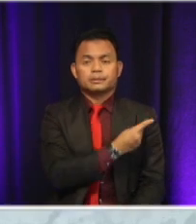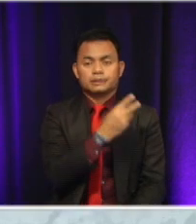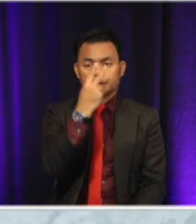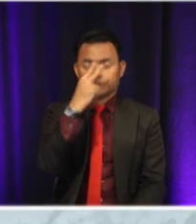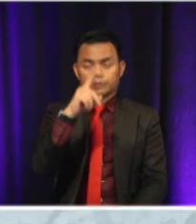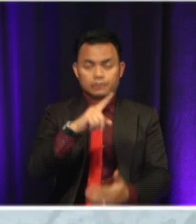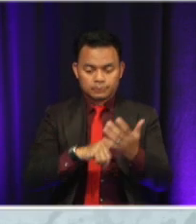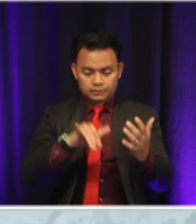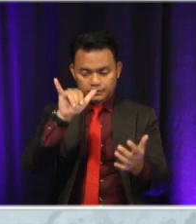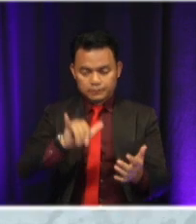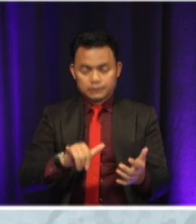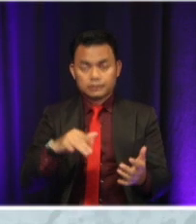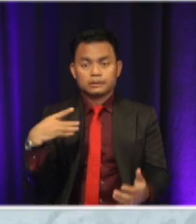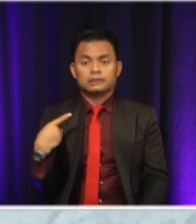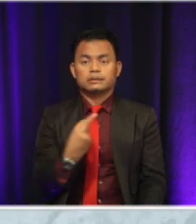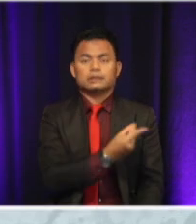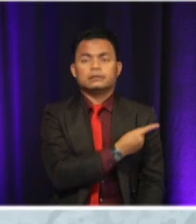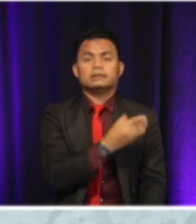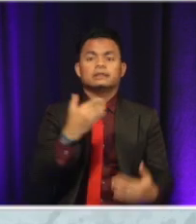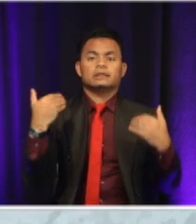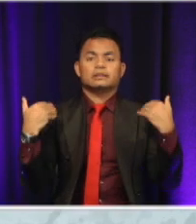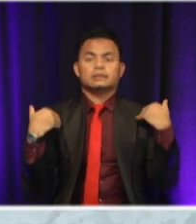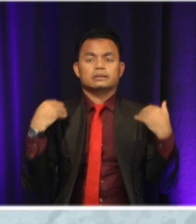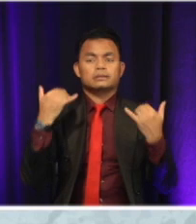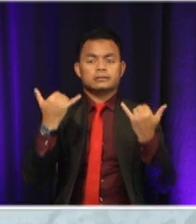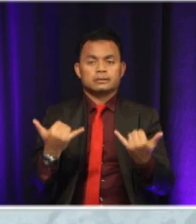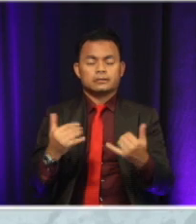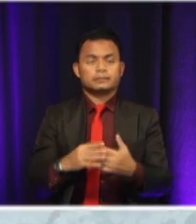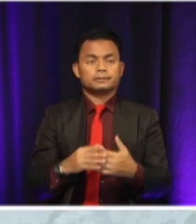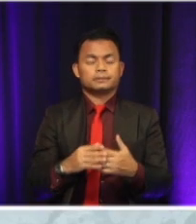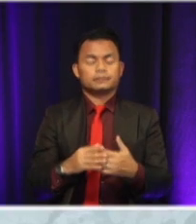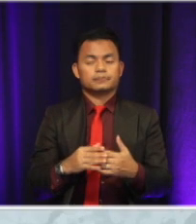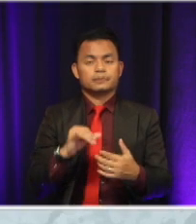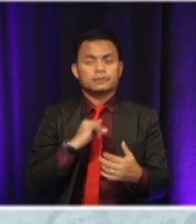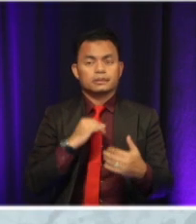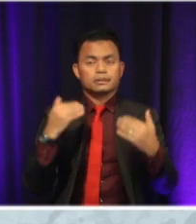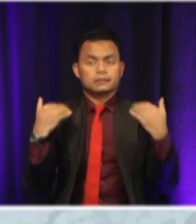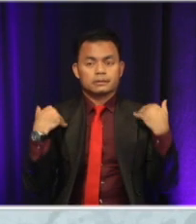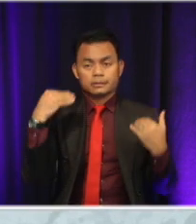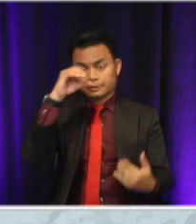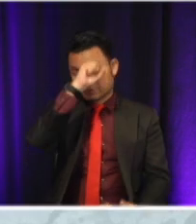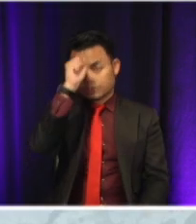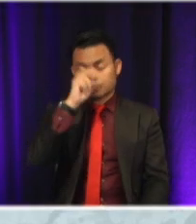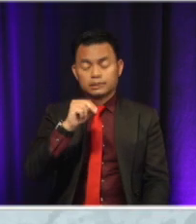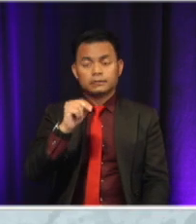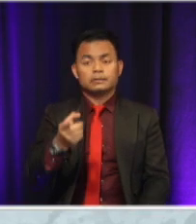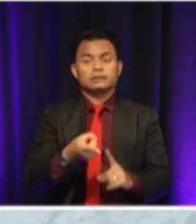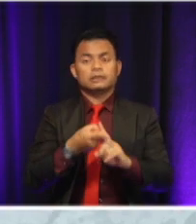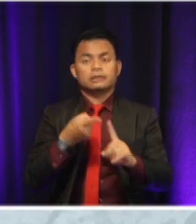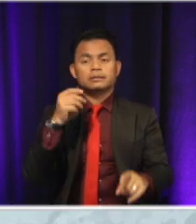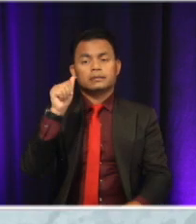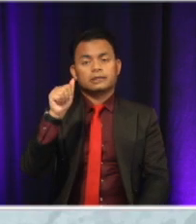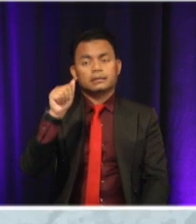have here. I've got questions for 5A and B coming from Flowers for